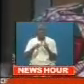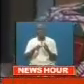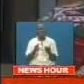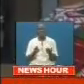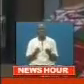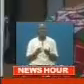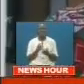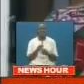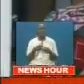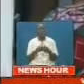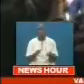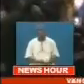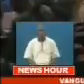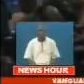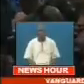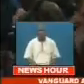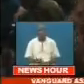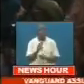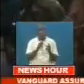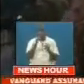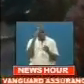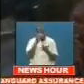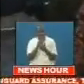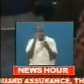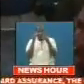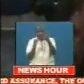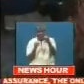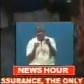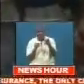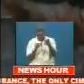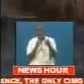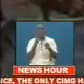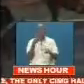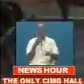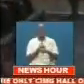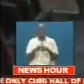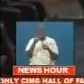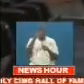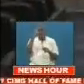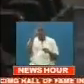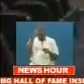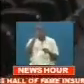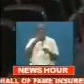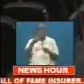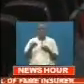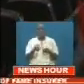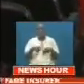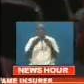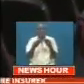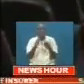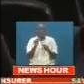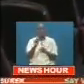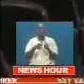are sitting down, you will lose. To some, J.K. Annan is controversial, but to him, the best service he can offer